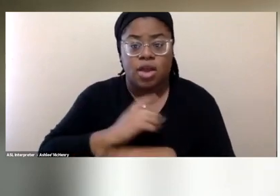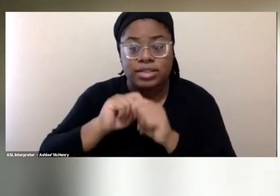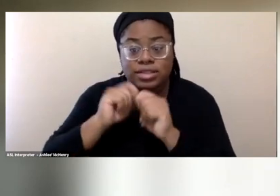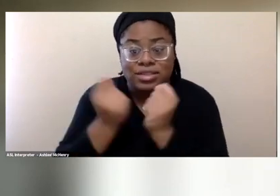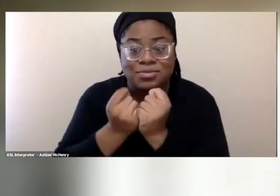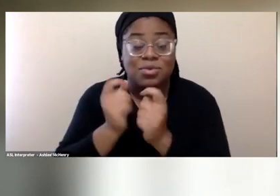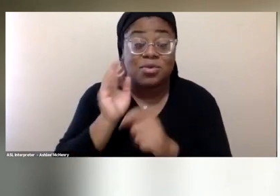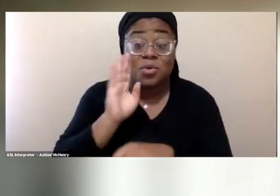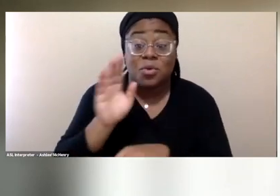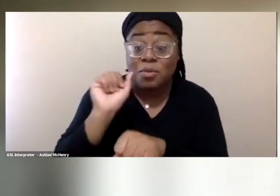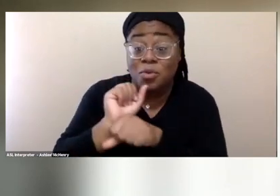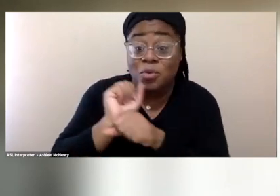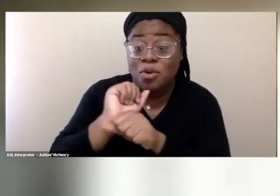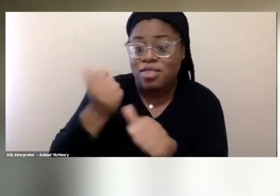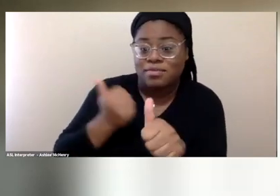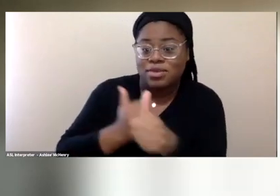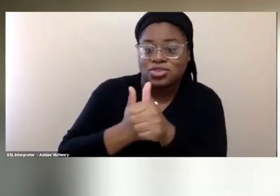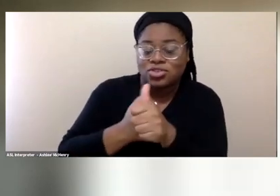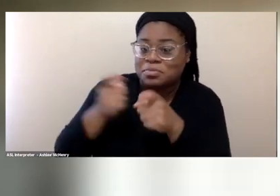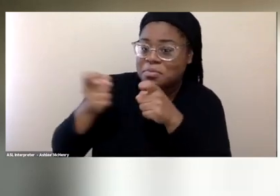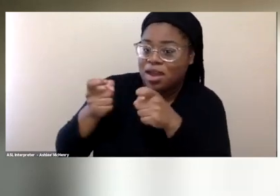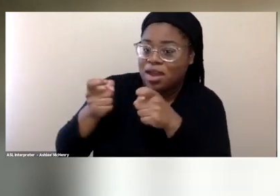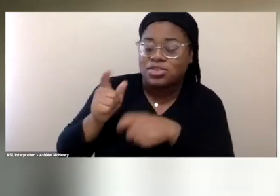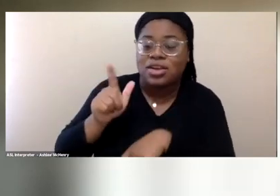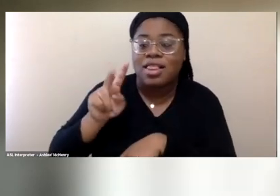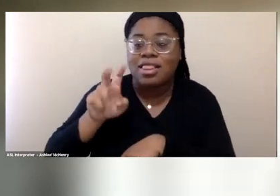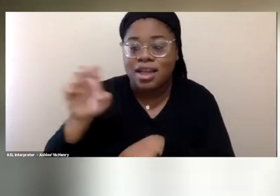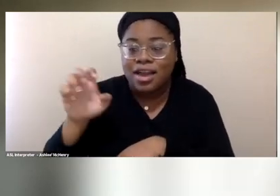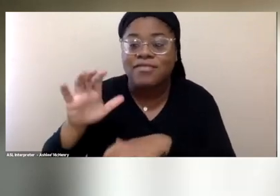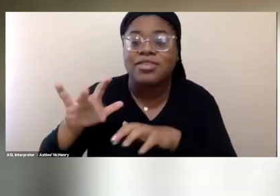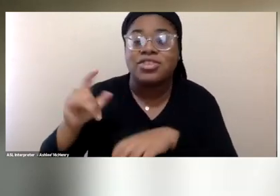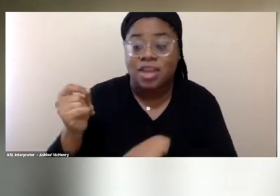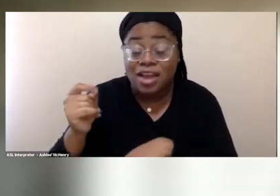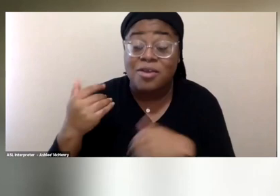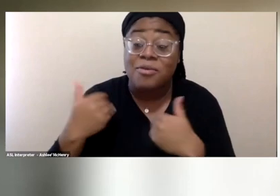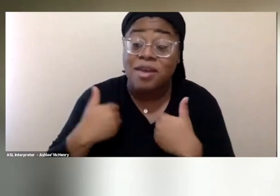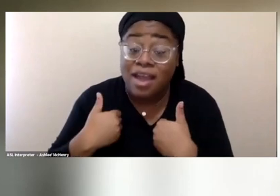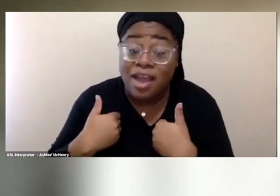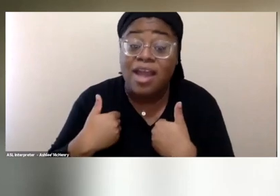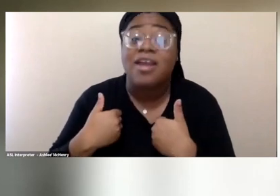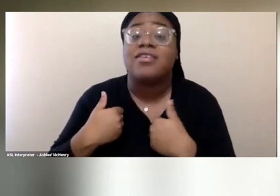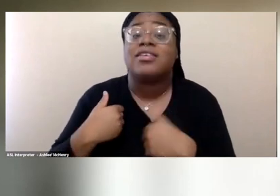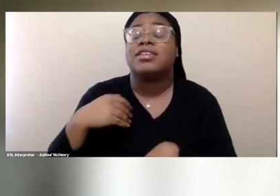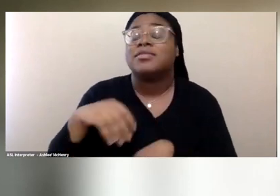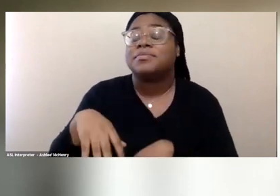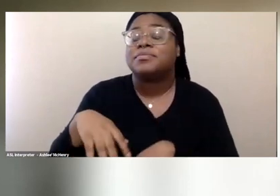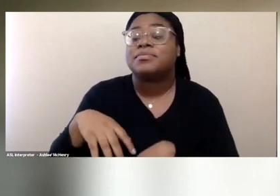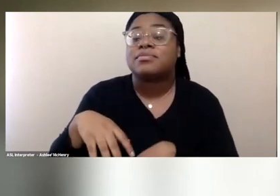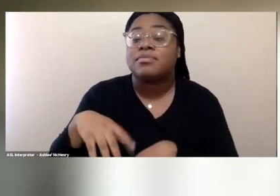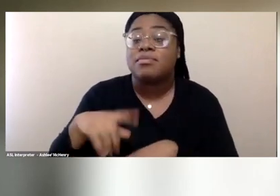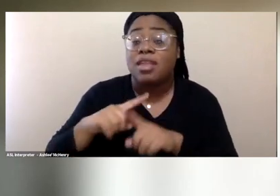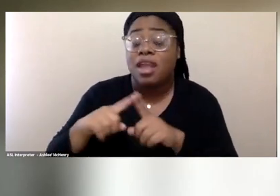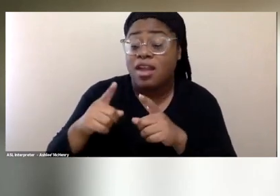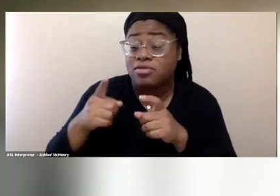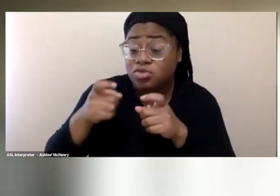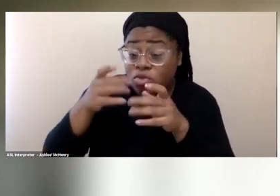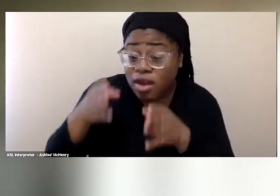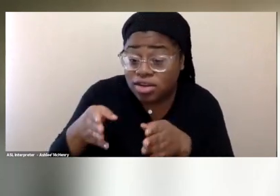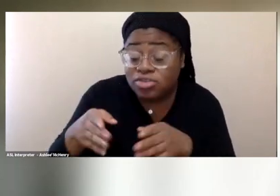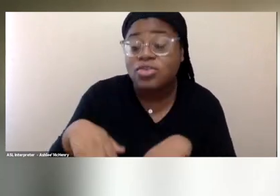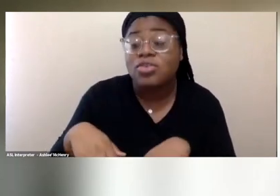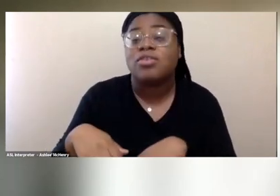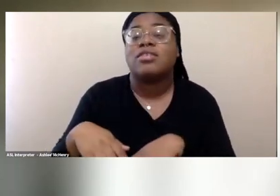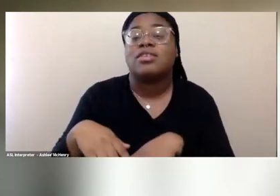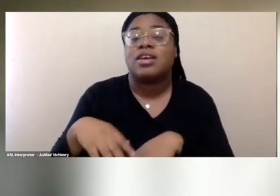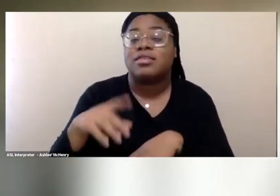working backstage managing our live chat. We have Jasmine Borad, our Senior Director of Events, and Lisa Emery, our Director